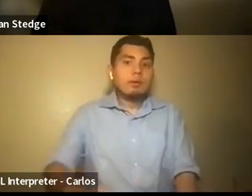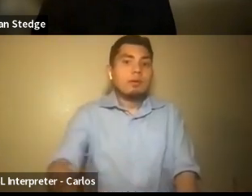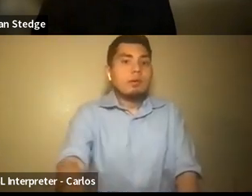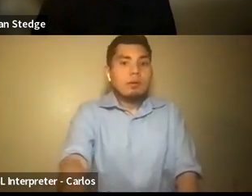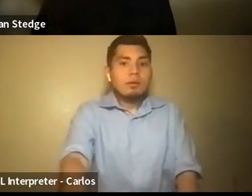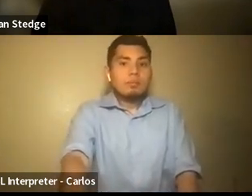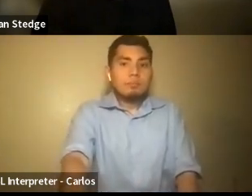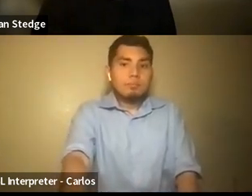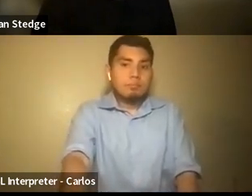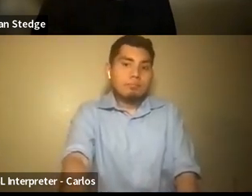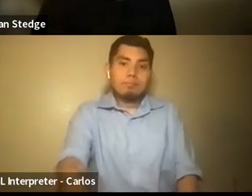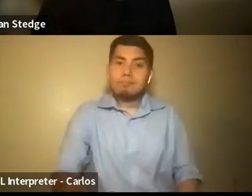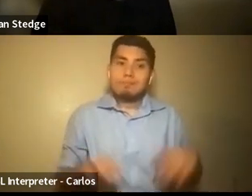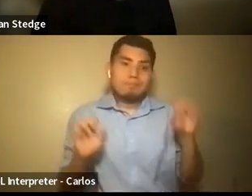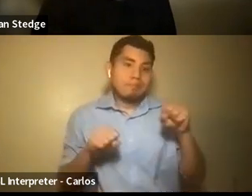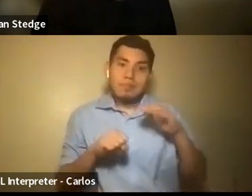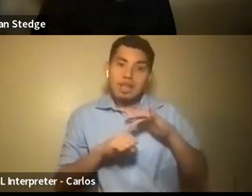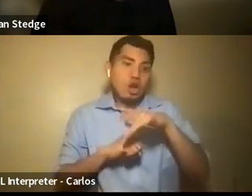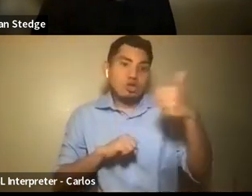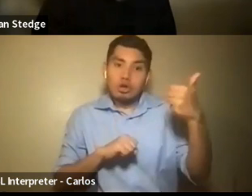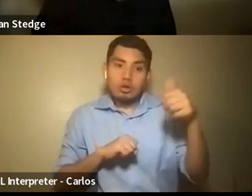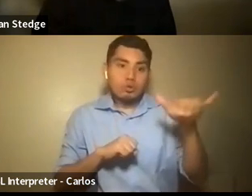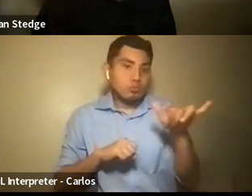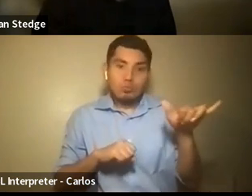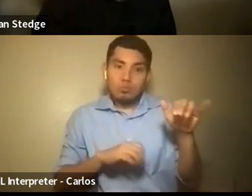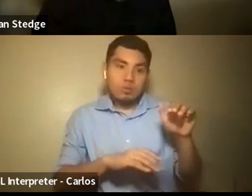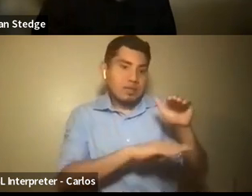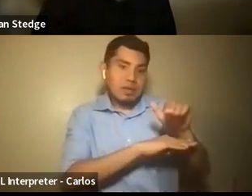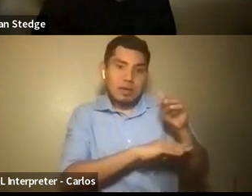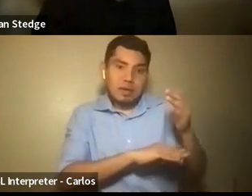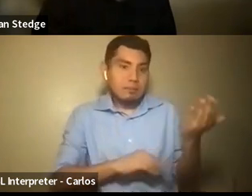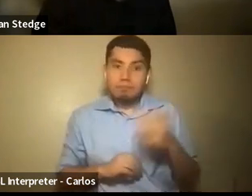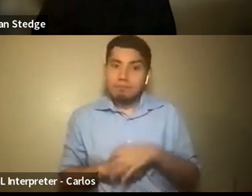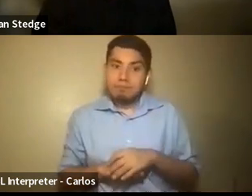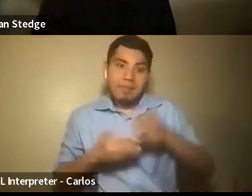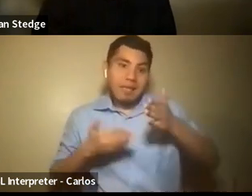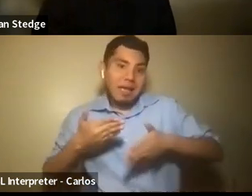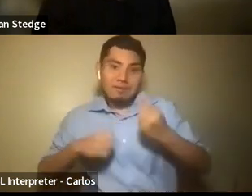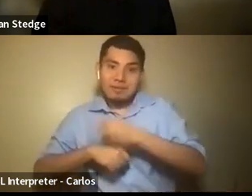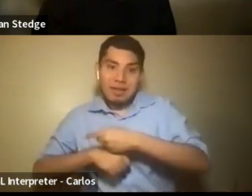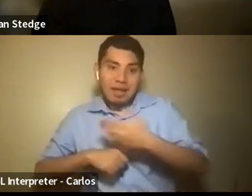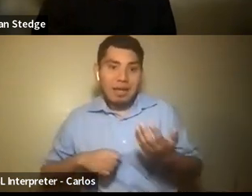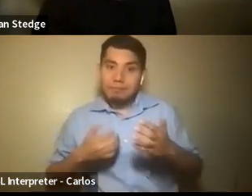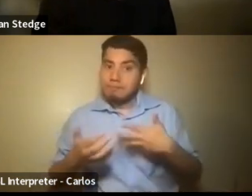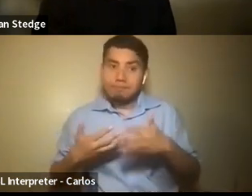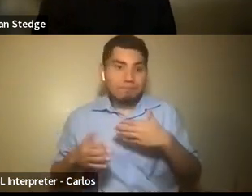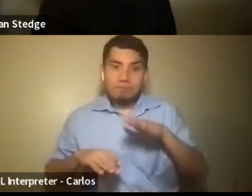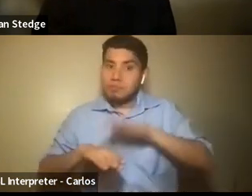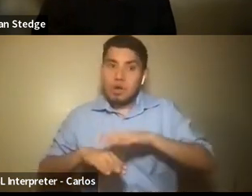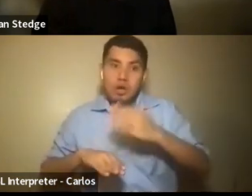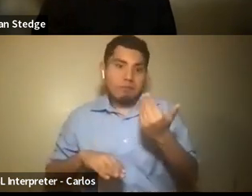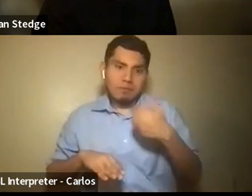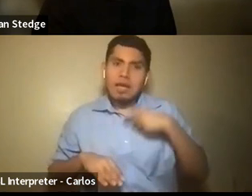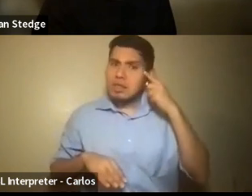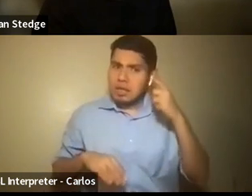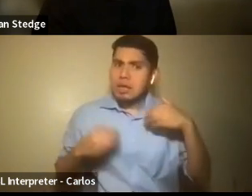We can do it, you know, earlier in the evening or end of the day. I think we have the opportunity to do